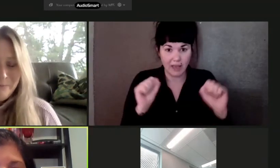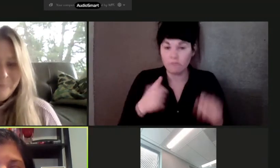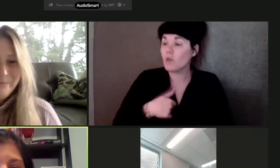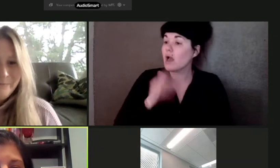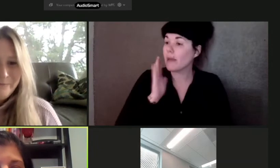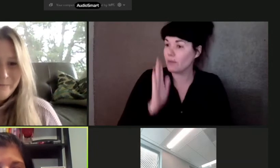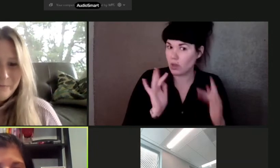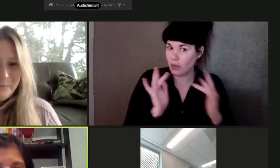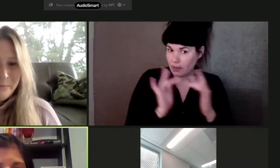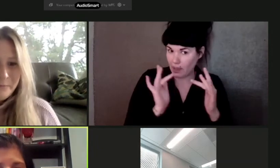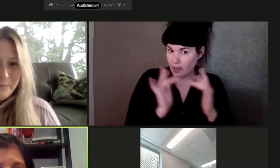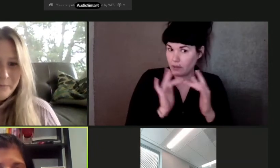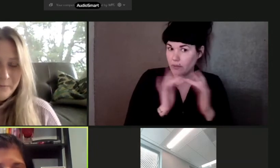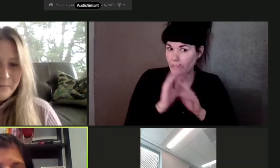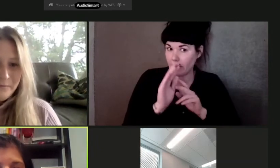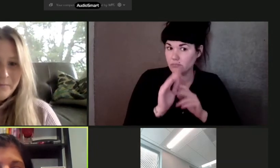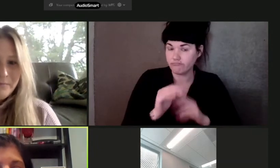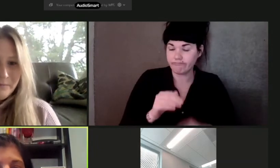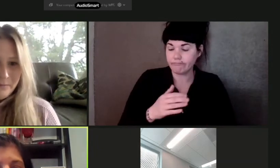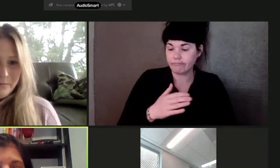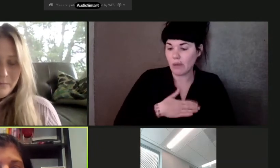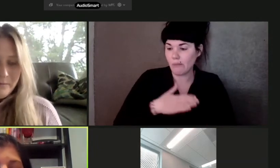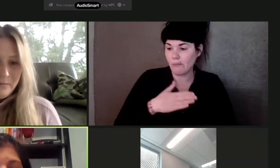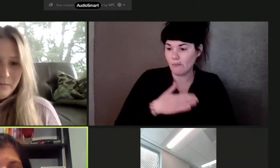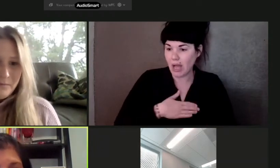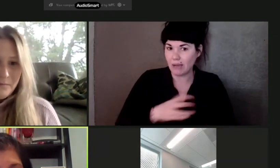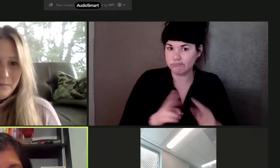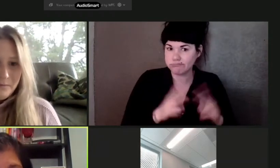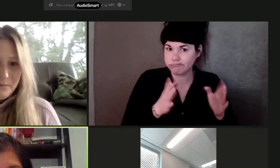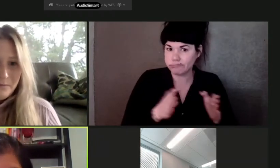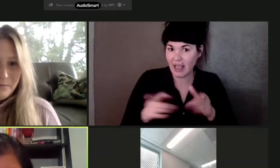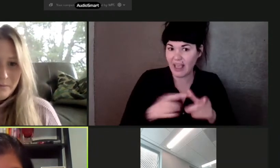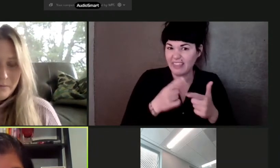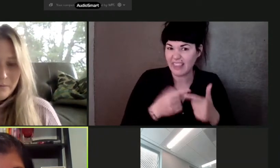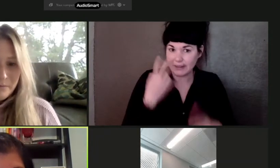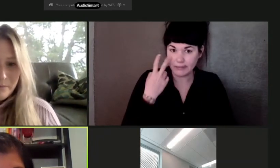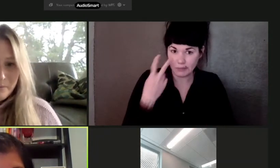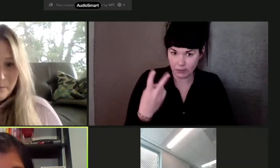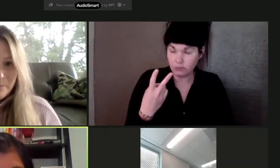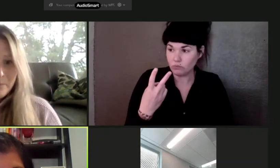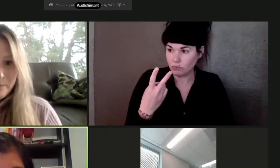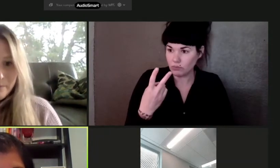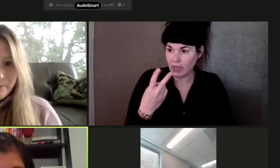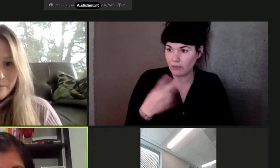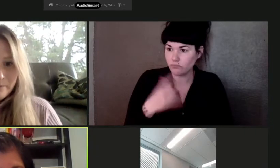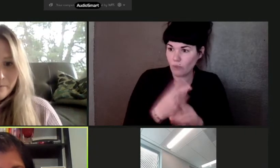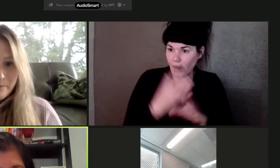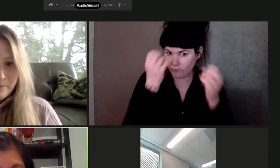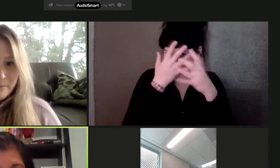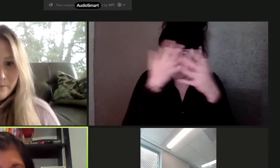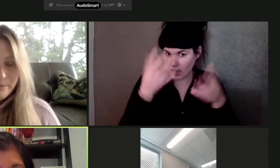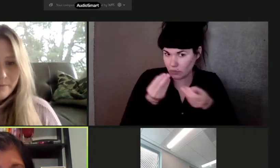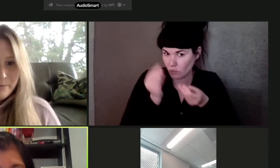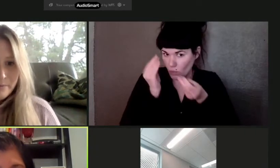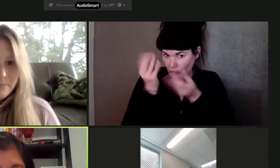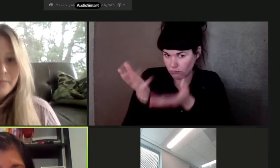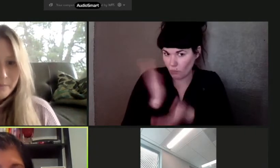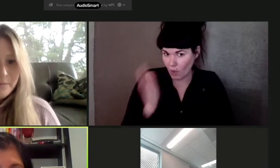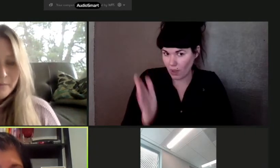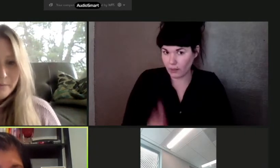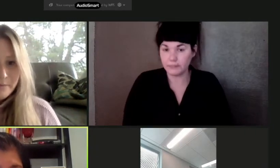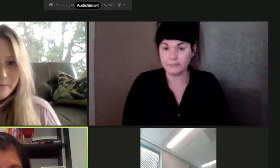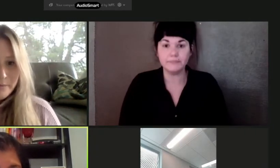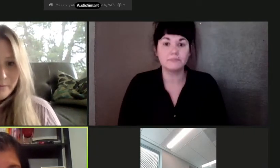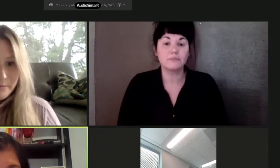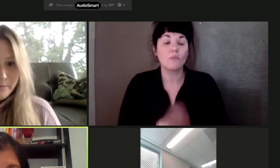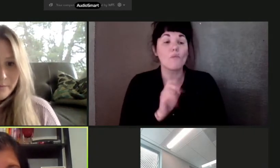Okay. Wonderful. So I think that concludes our questions here, but I